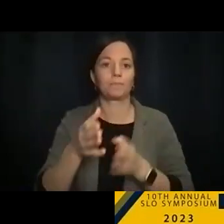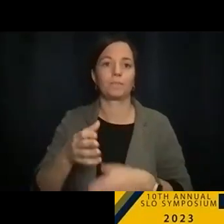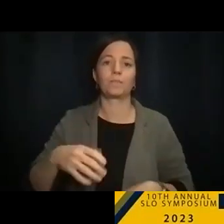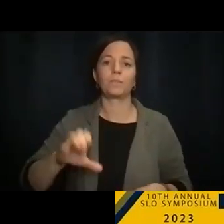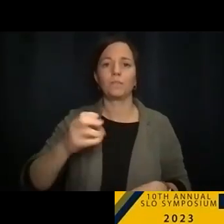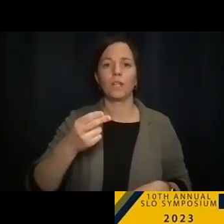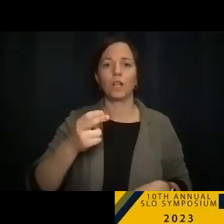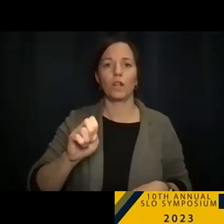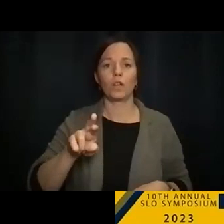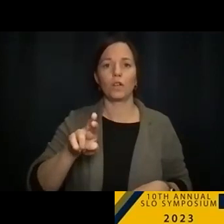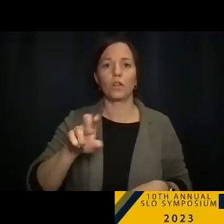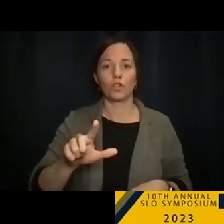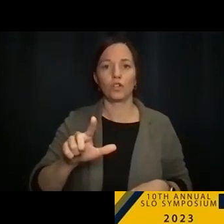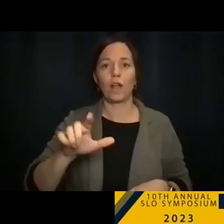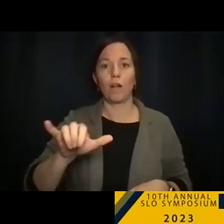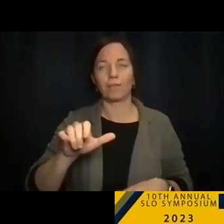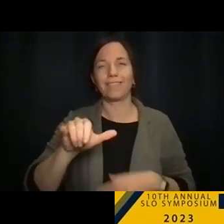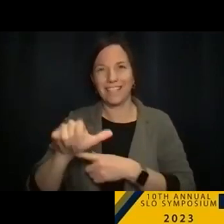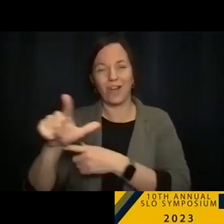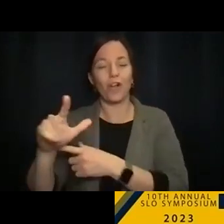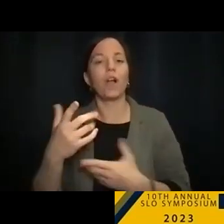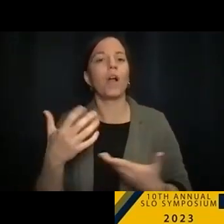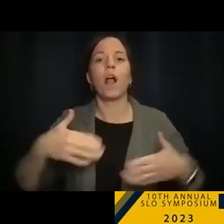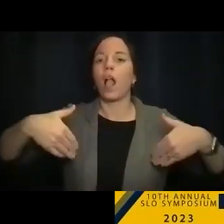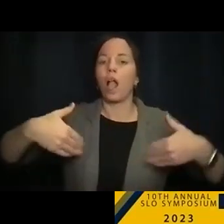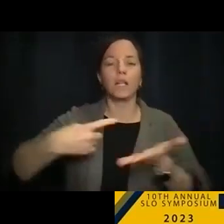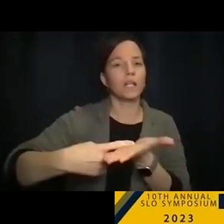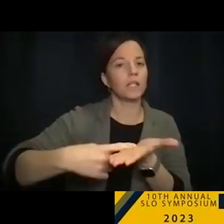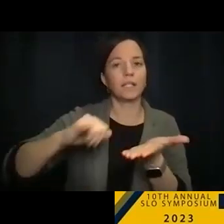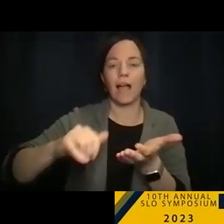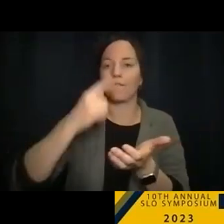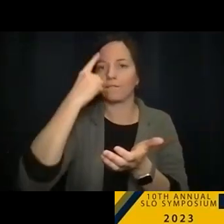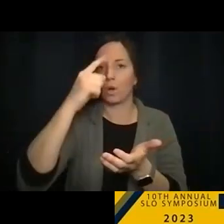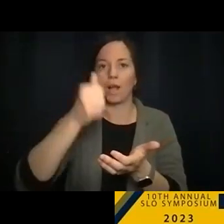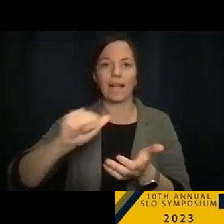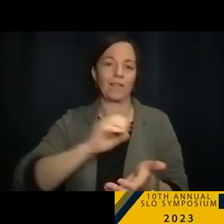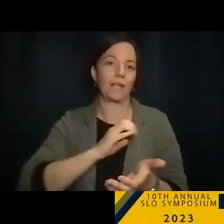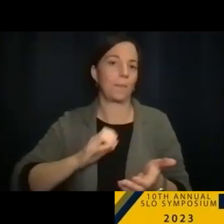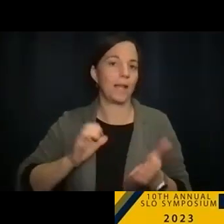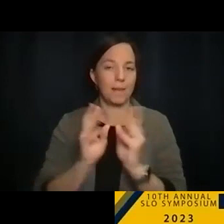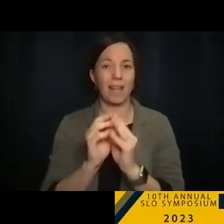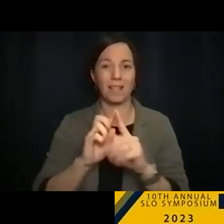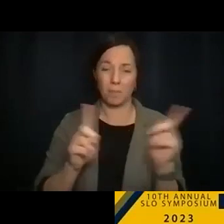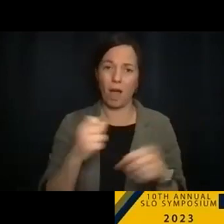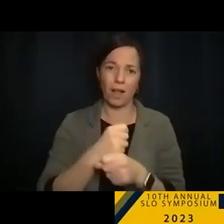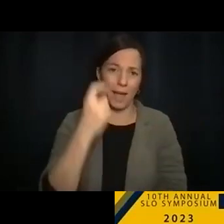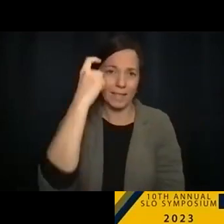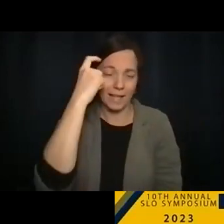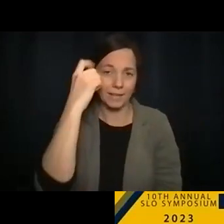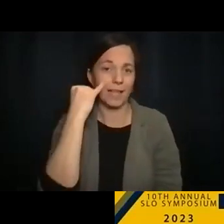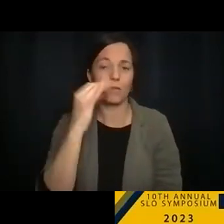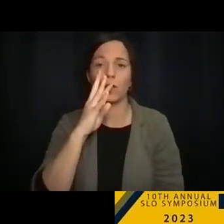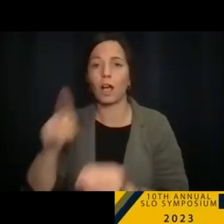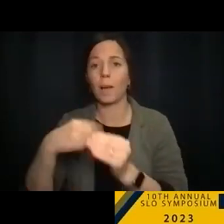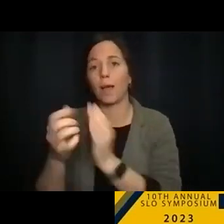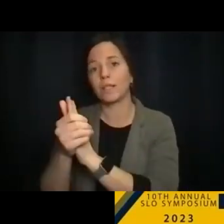know, expressly at any of our executive committee members or meetings, but it makes a lot of sense. If we talk skills and